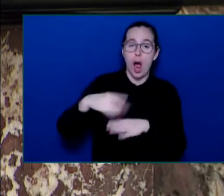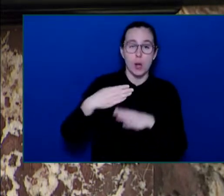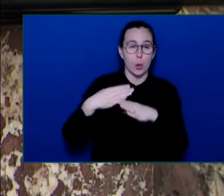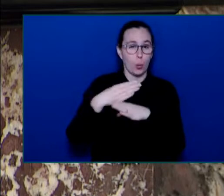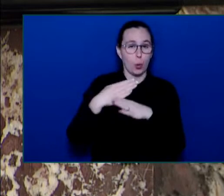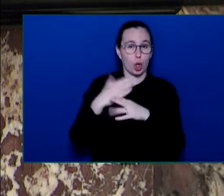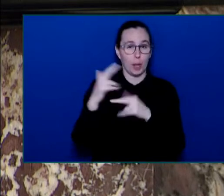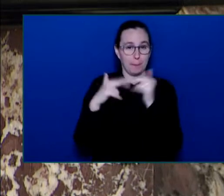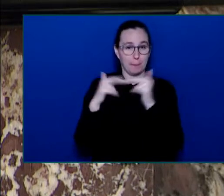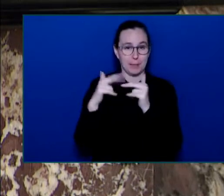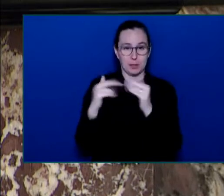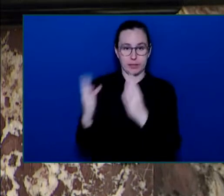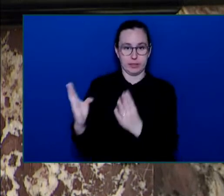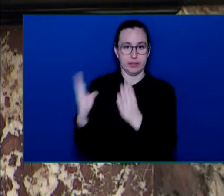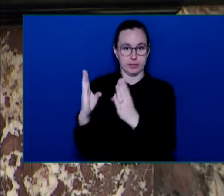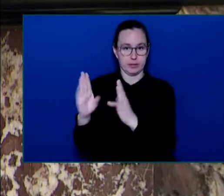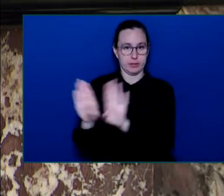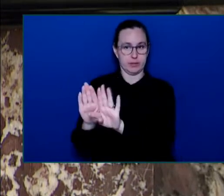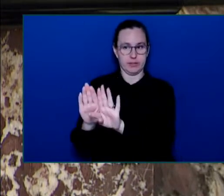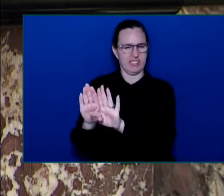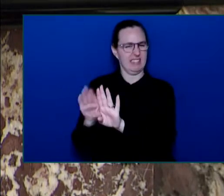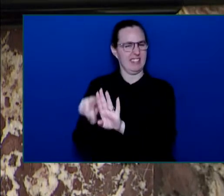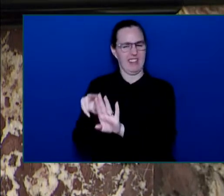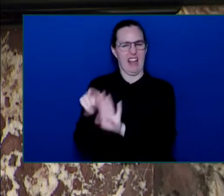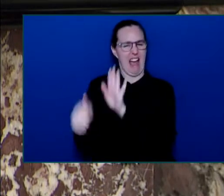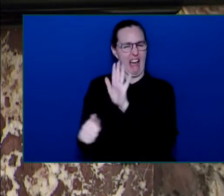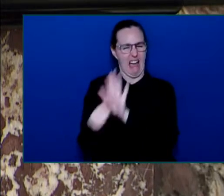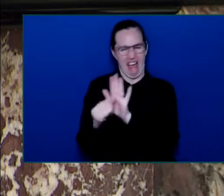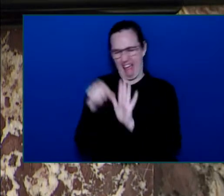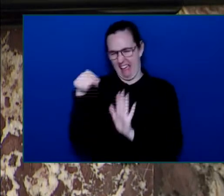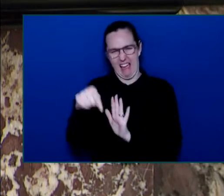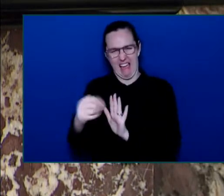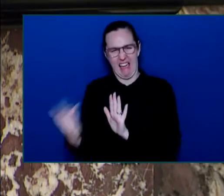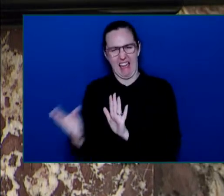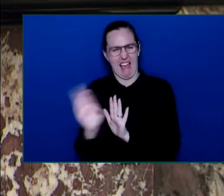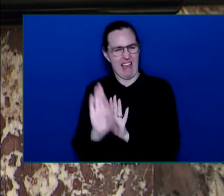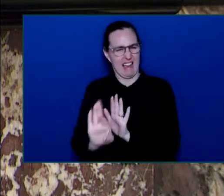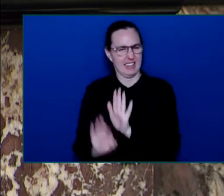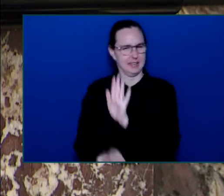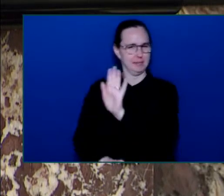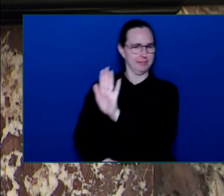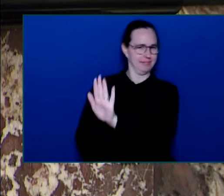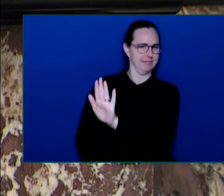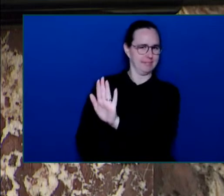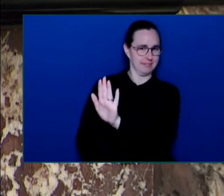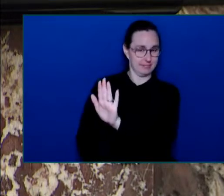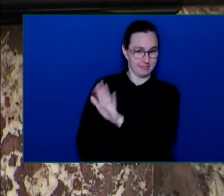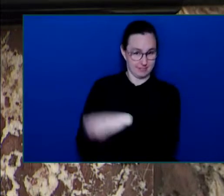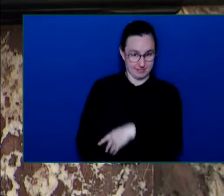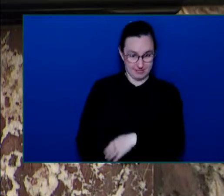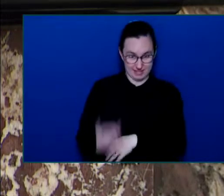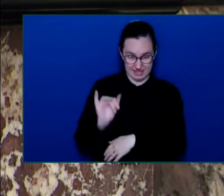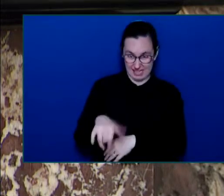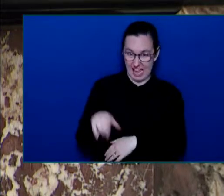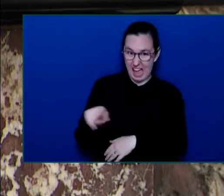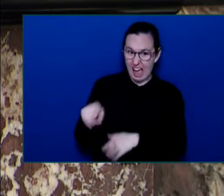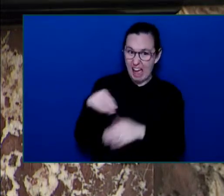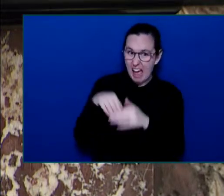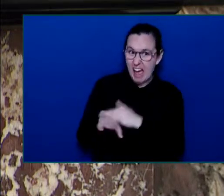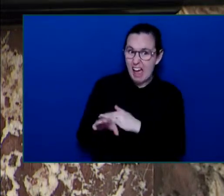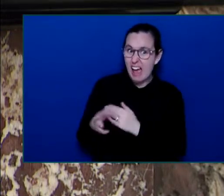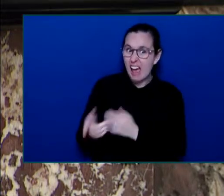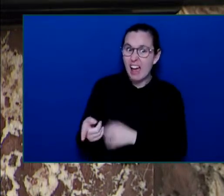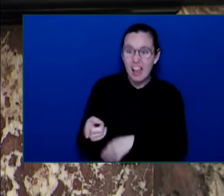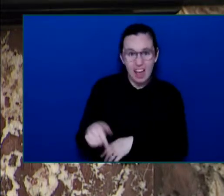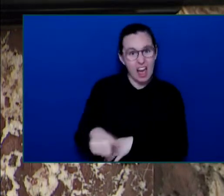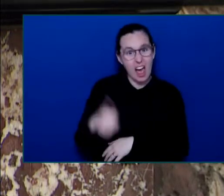Michelle Mangal, former MLA for Nelson Crescent, took me for a tour of the women's washroom in the legislation